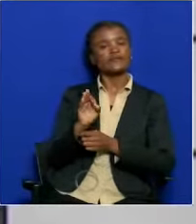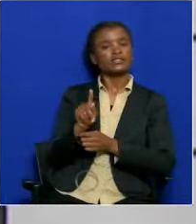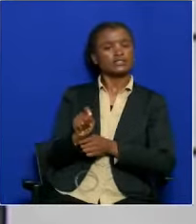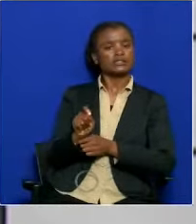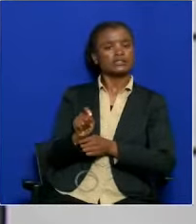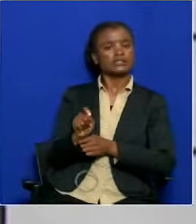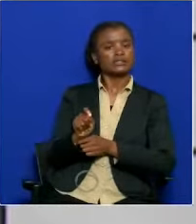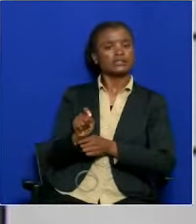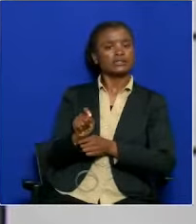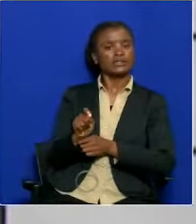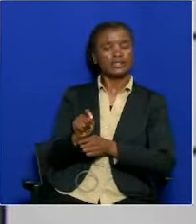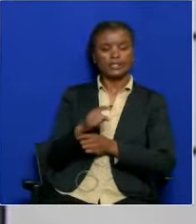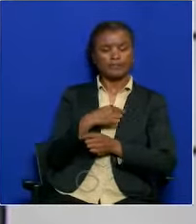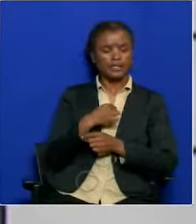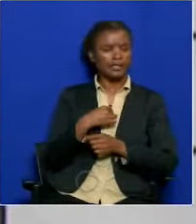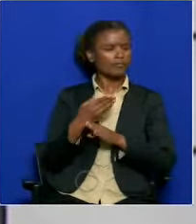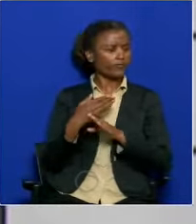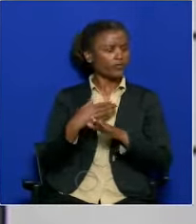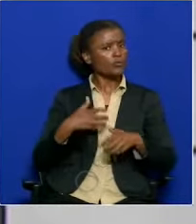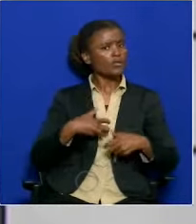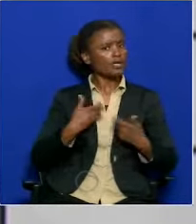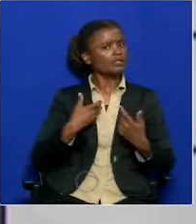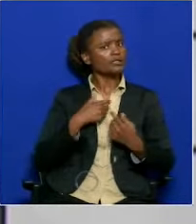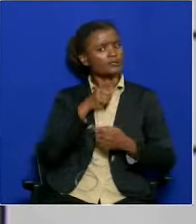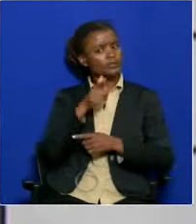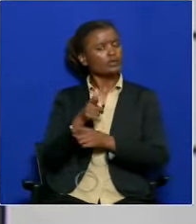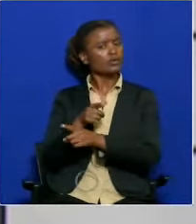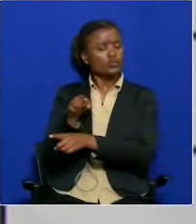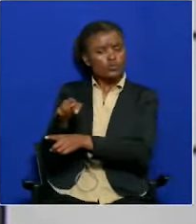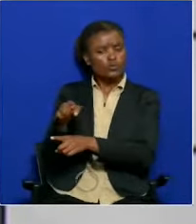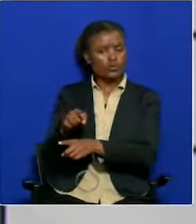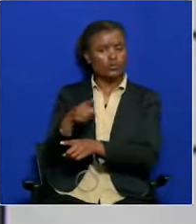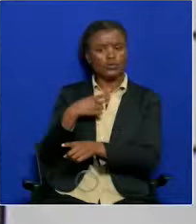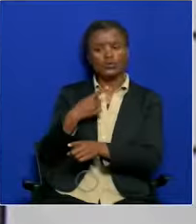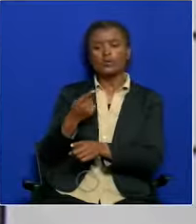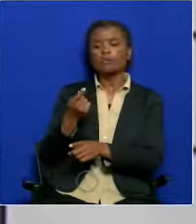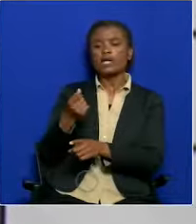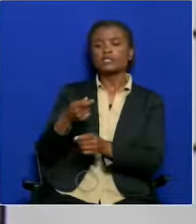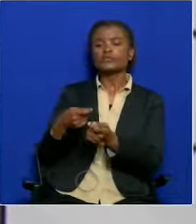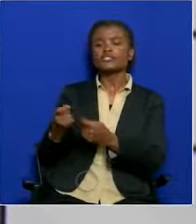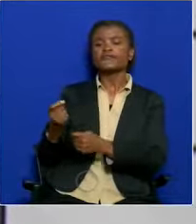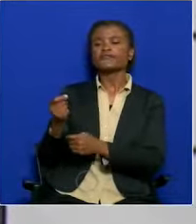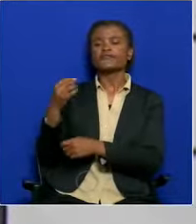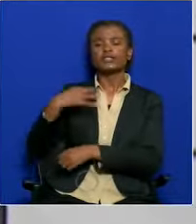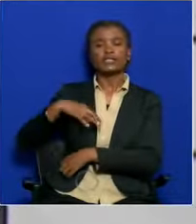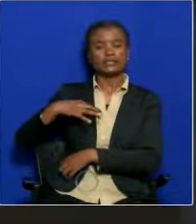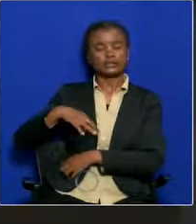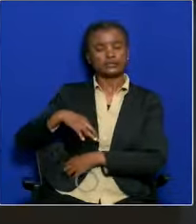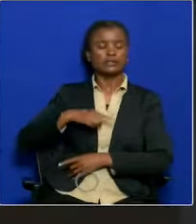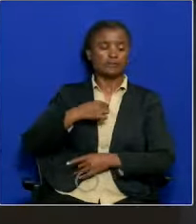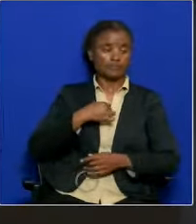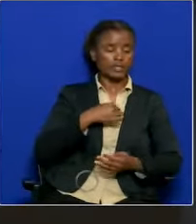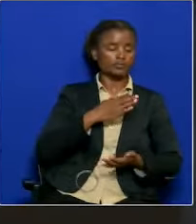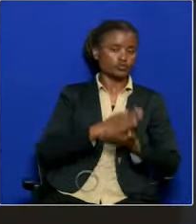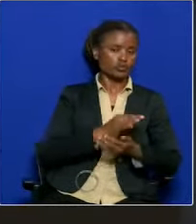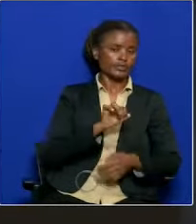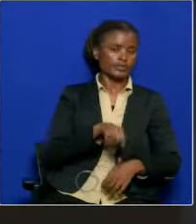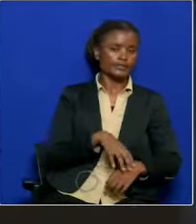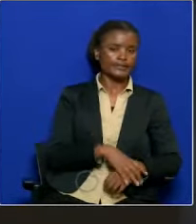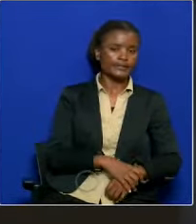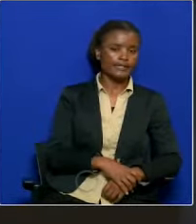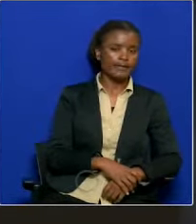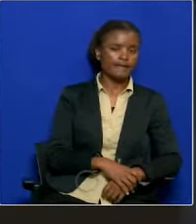money, whereas I borrowed money for fixing the car. So yes, I'm sure. Because it even took